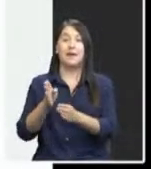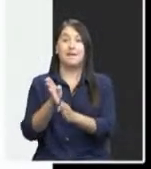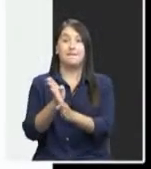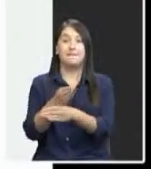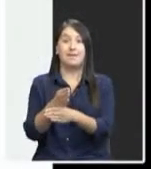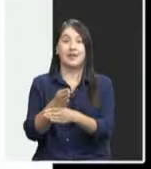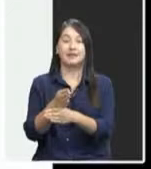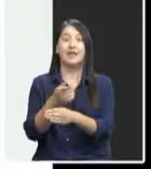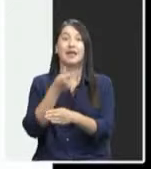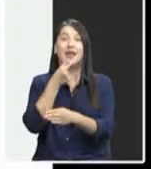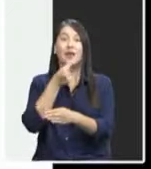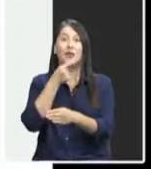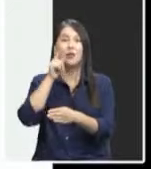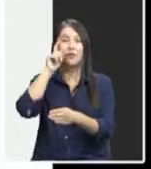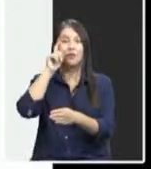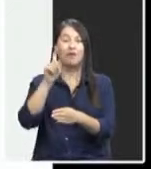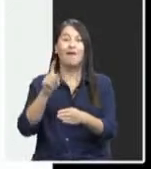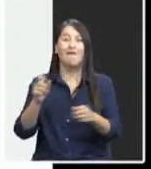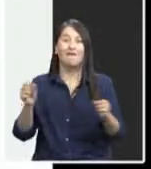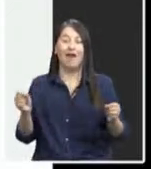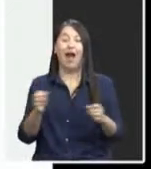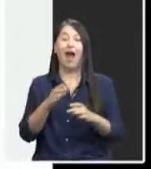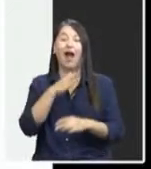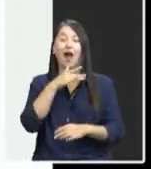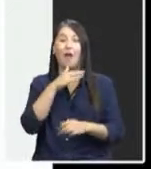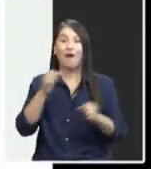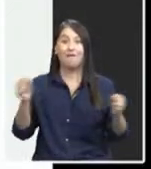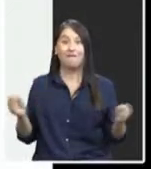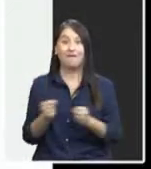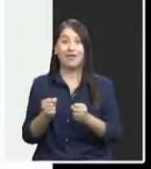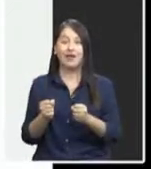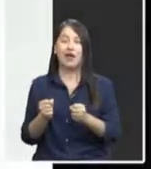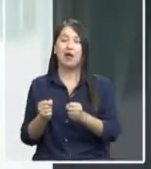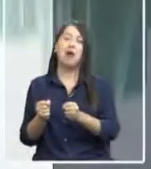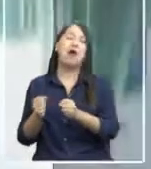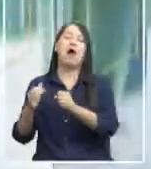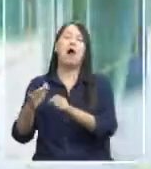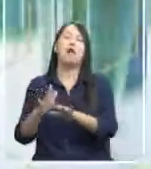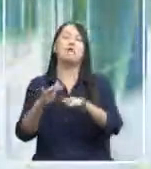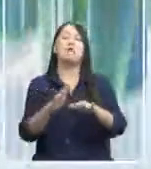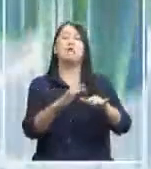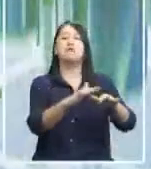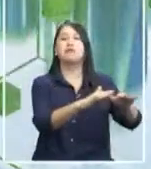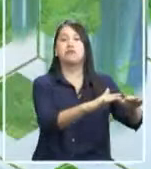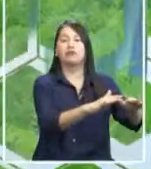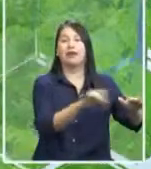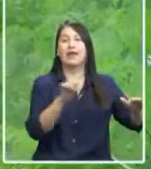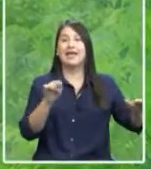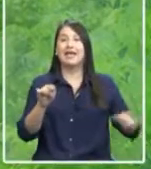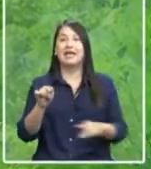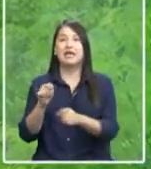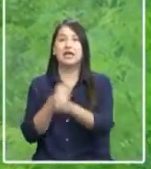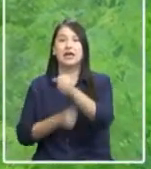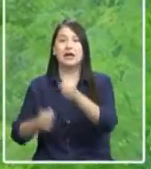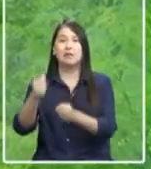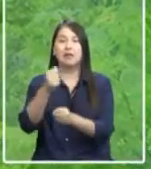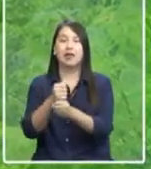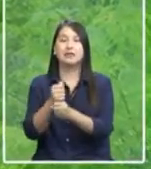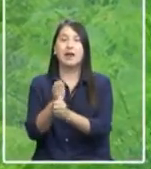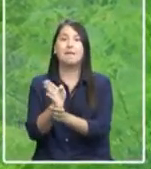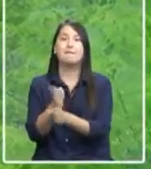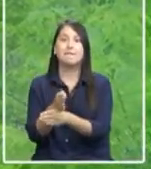like warmer water. So you have a community of fish that is